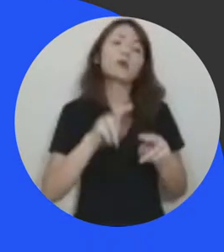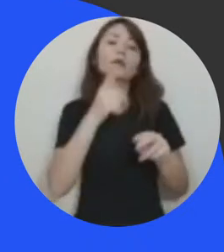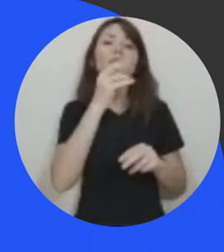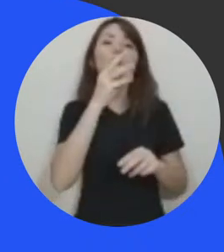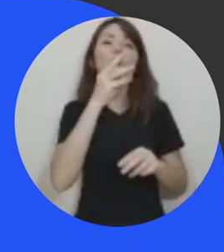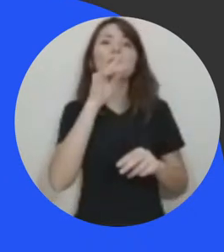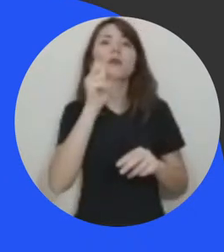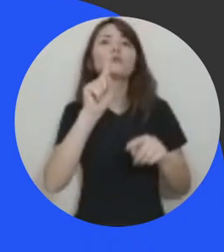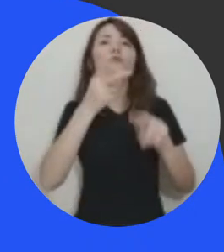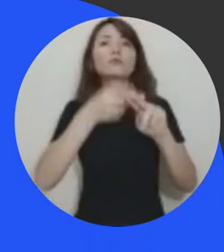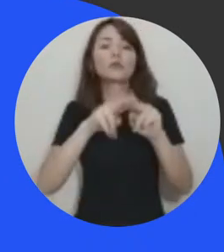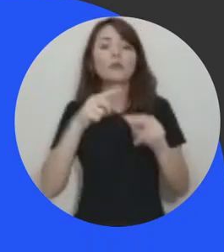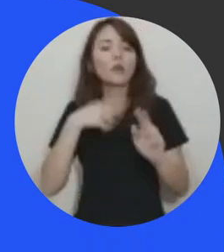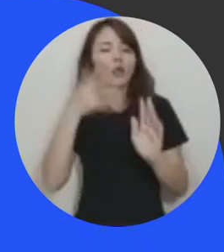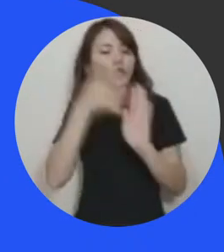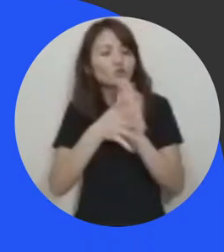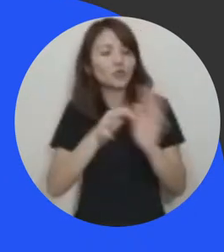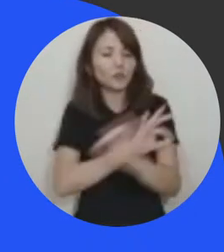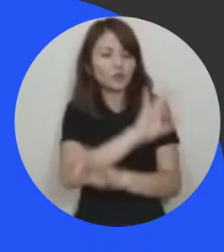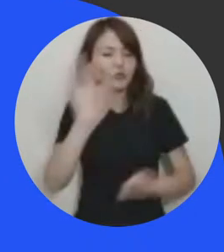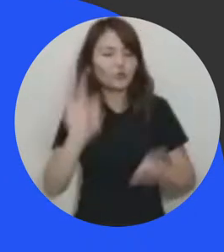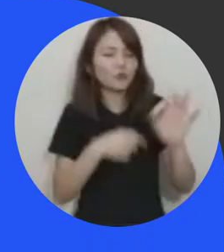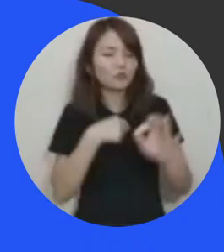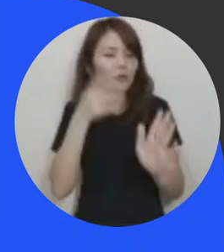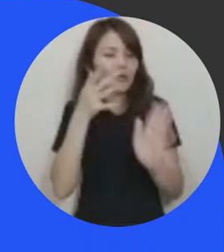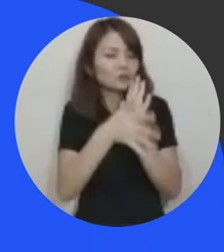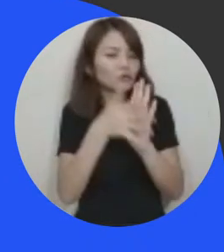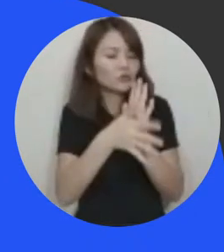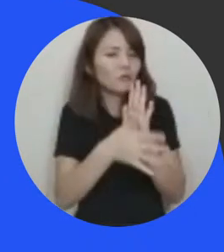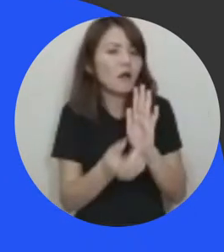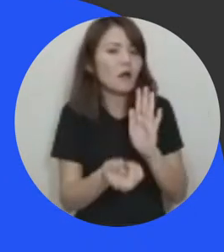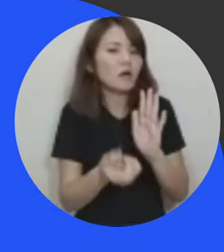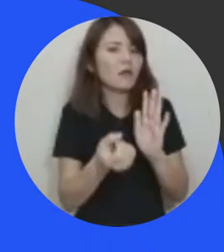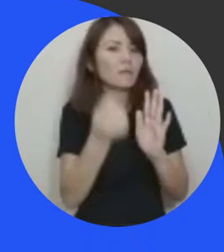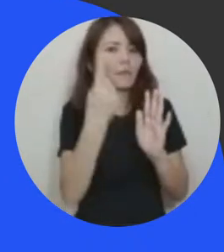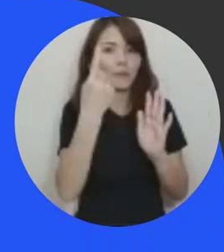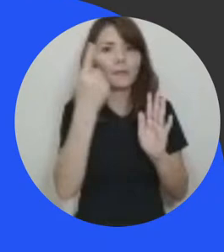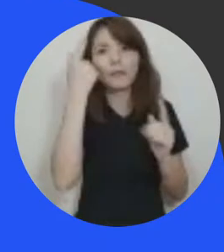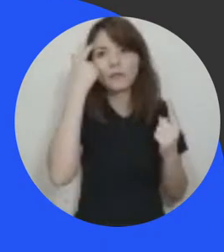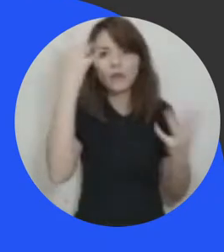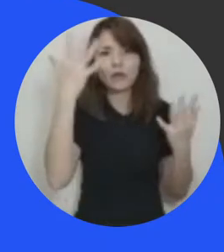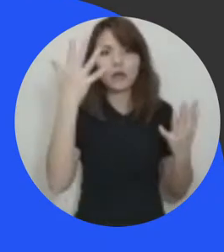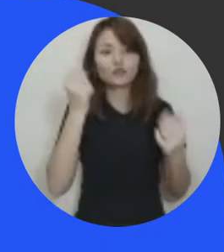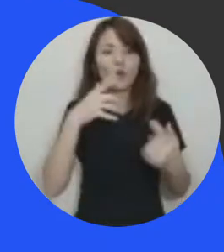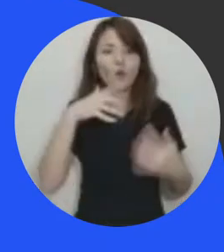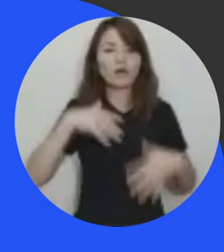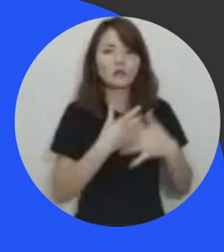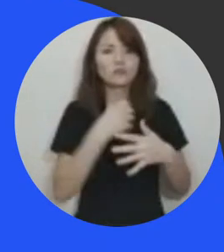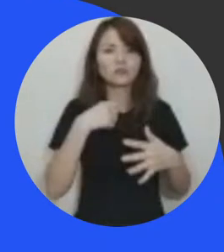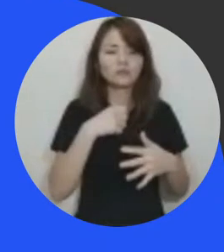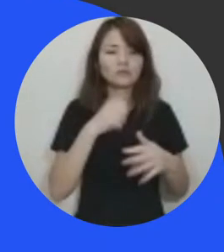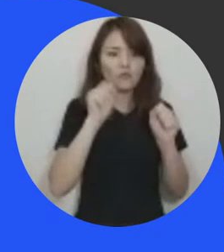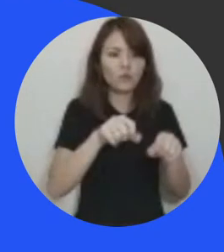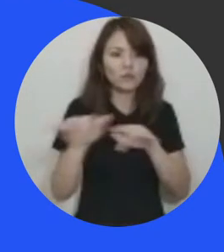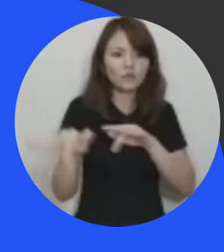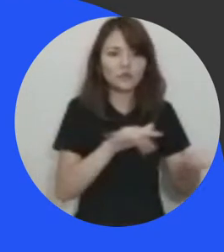an understanding of how the organism itself functions. And that's what we're effectively doing.